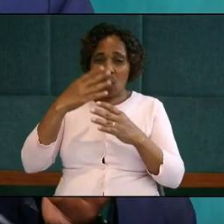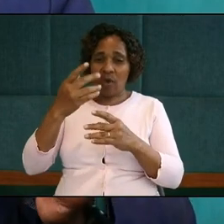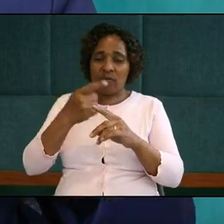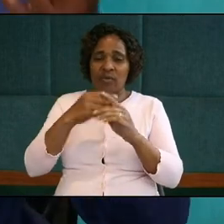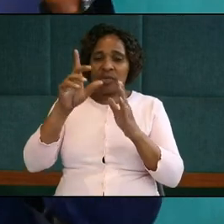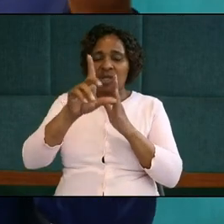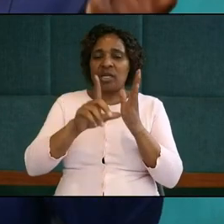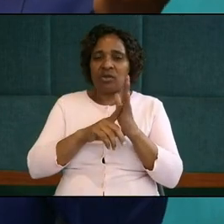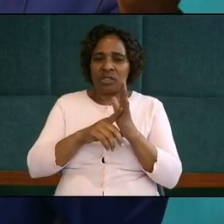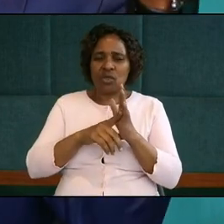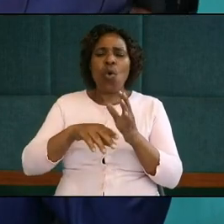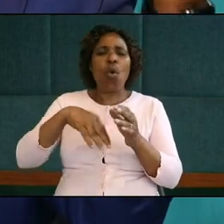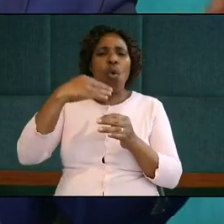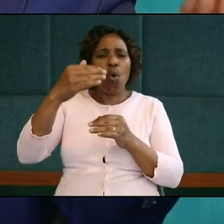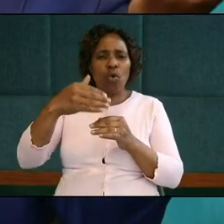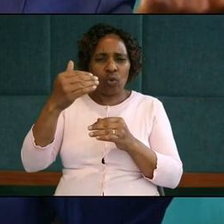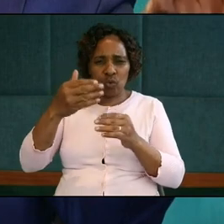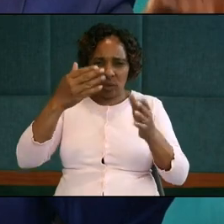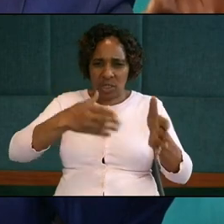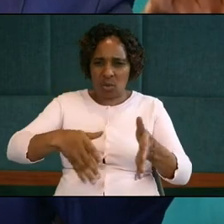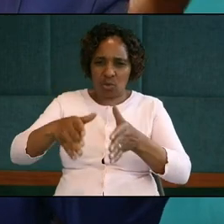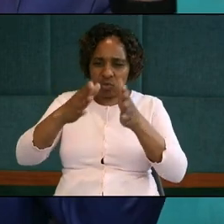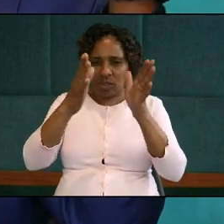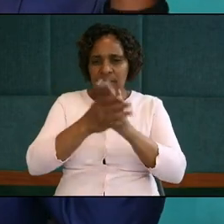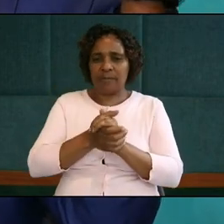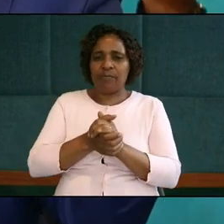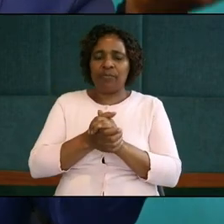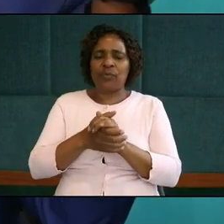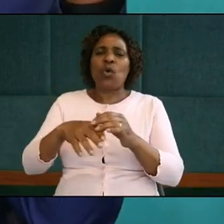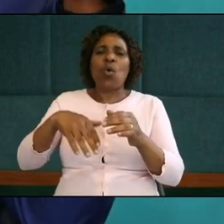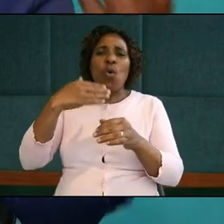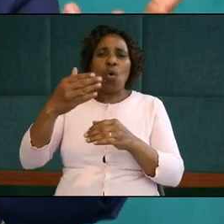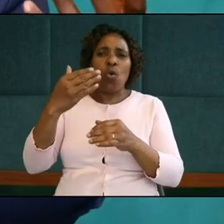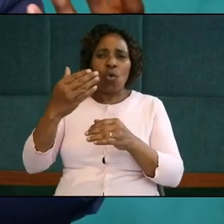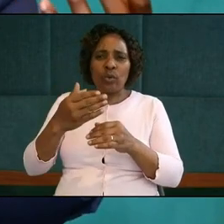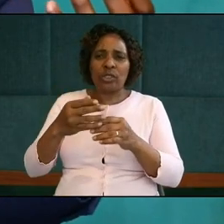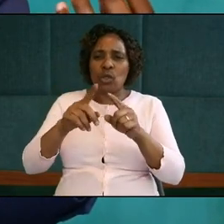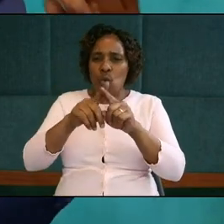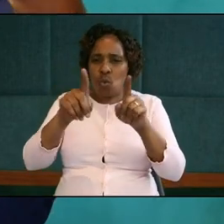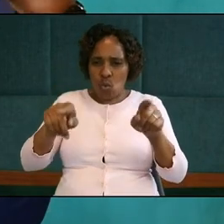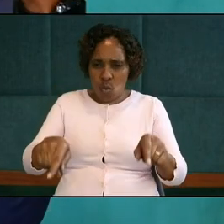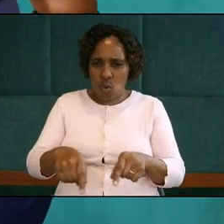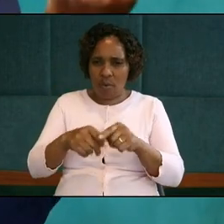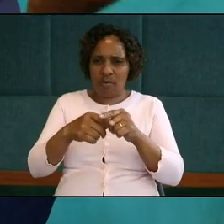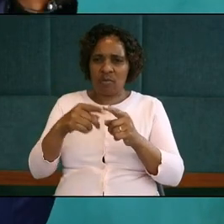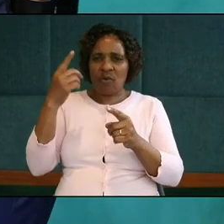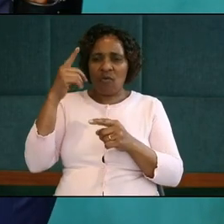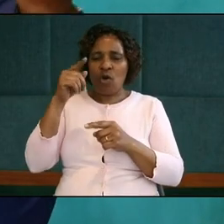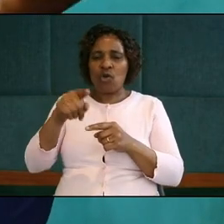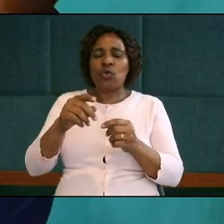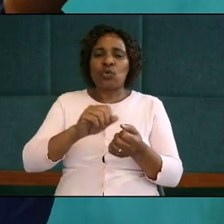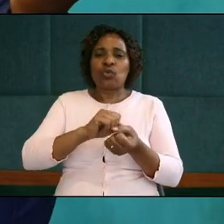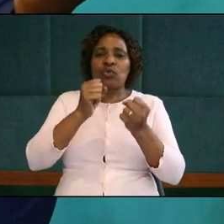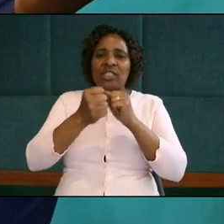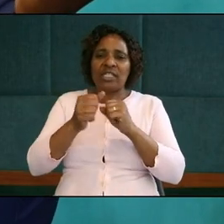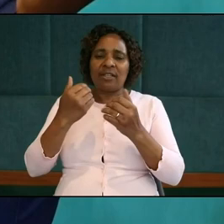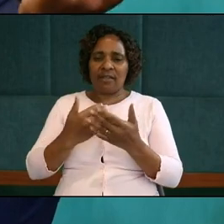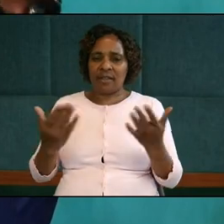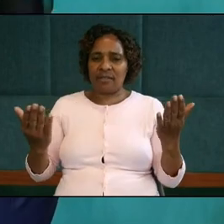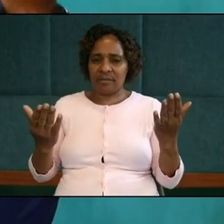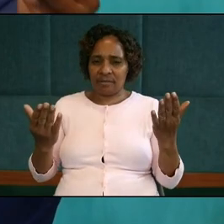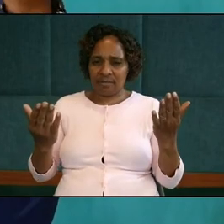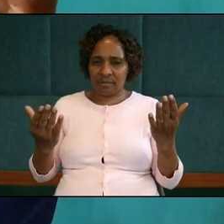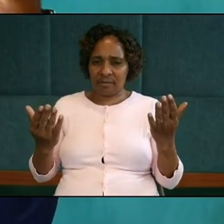know, is that there is always an opportunity. There is always room for you to change things,